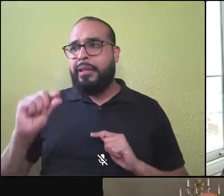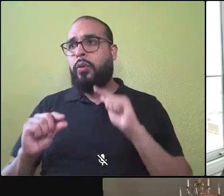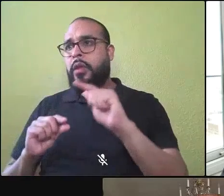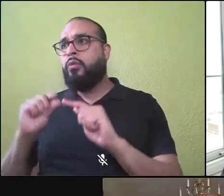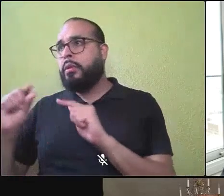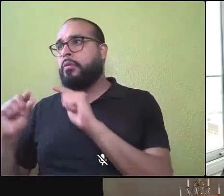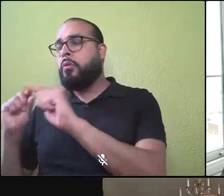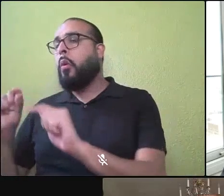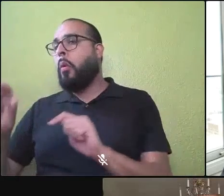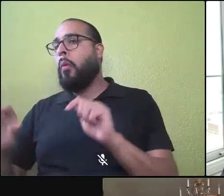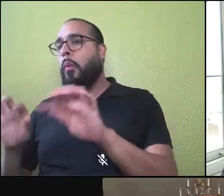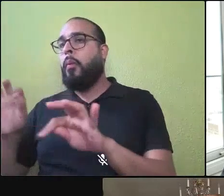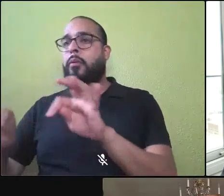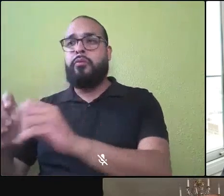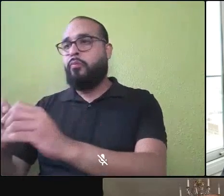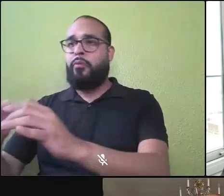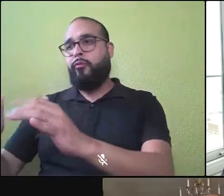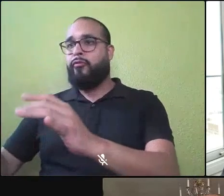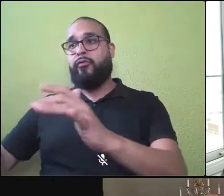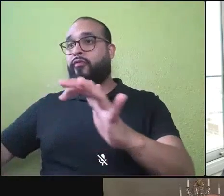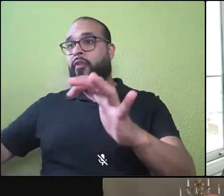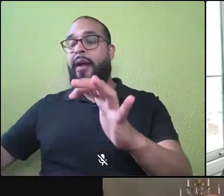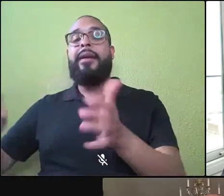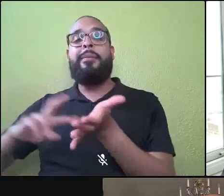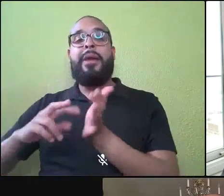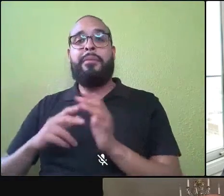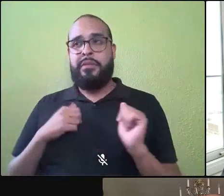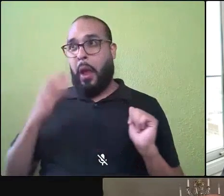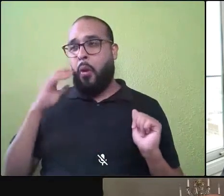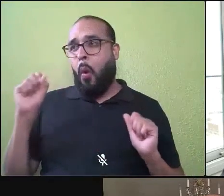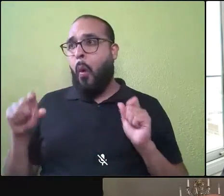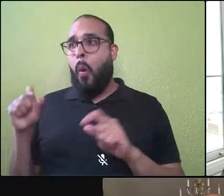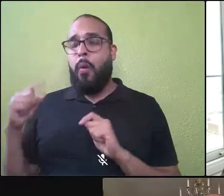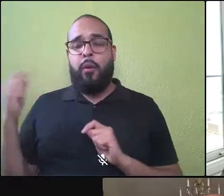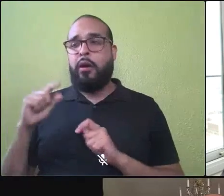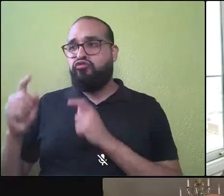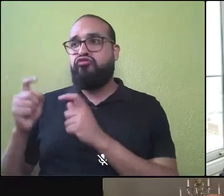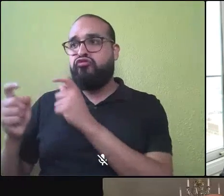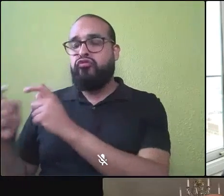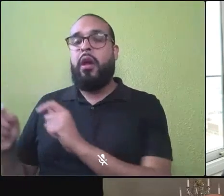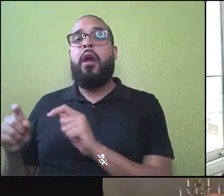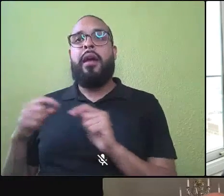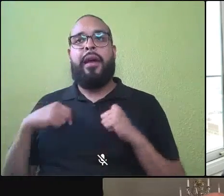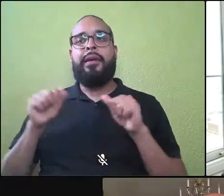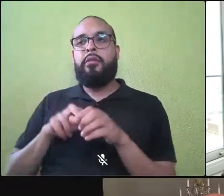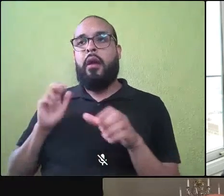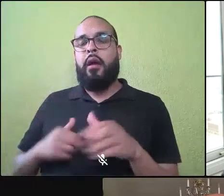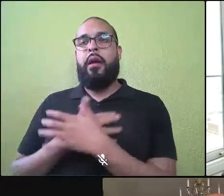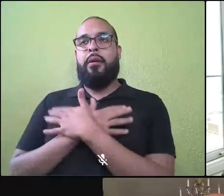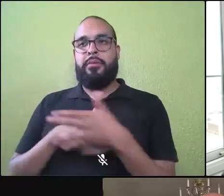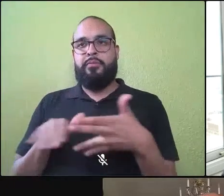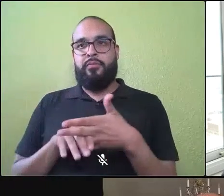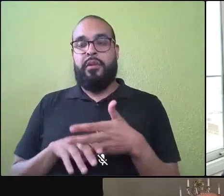days, for a week or something like that, and making in doing that, the mission still goes on. The problem is